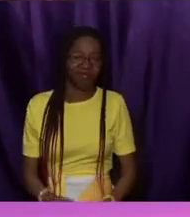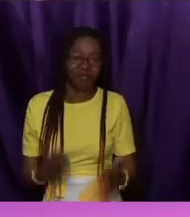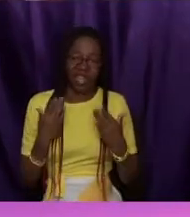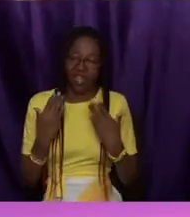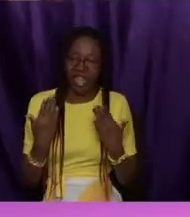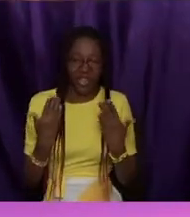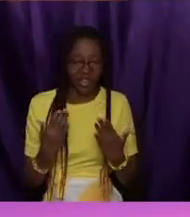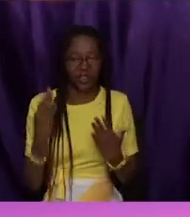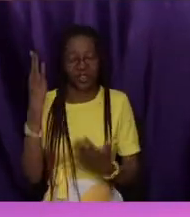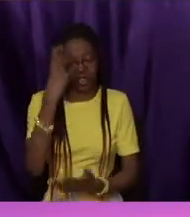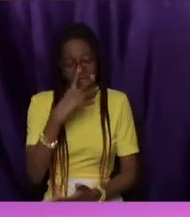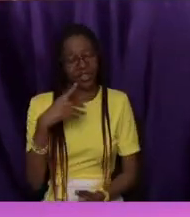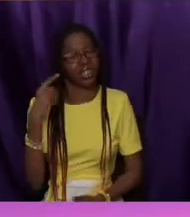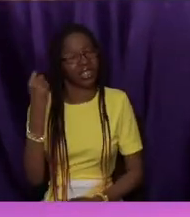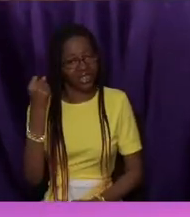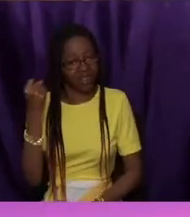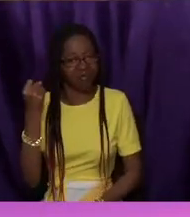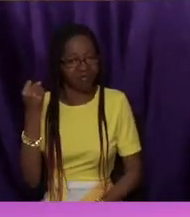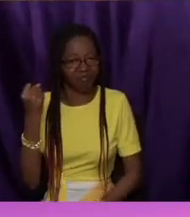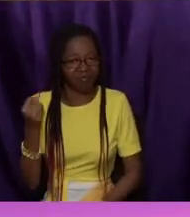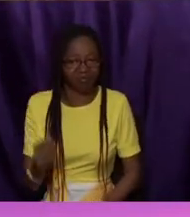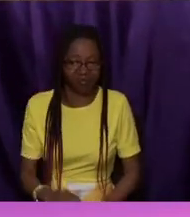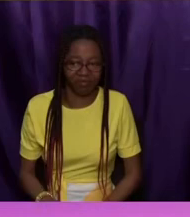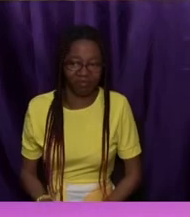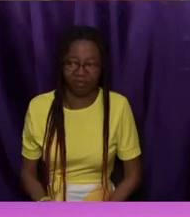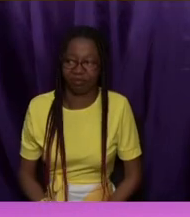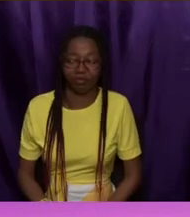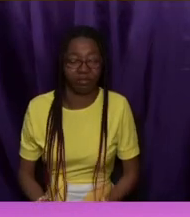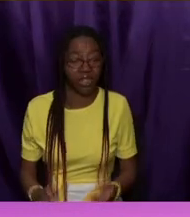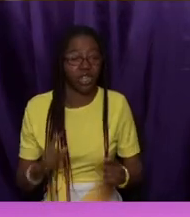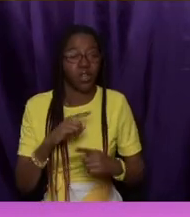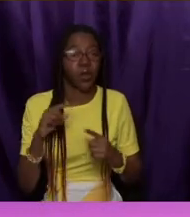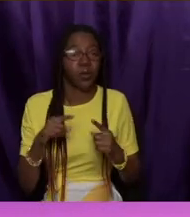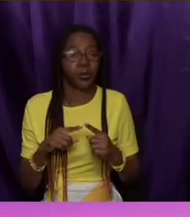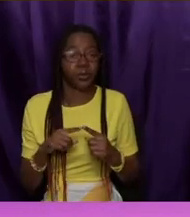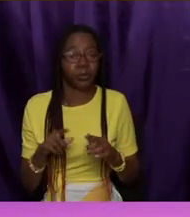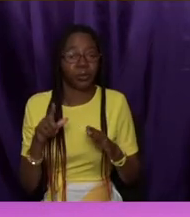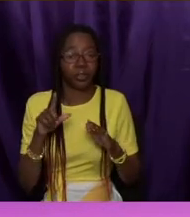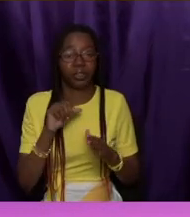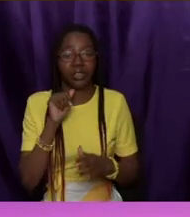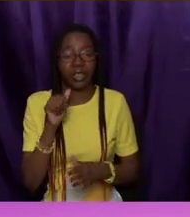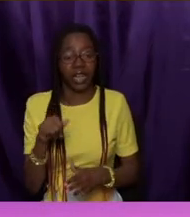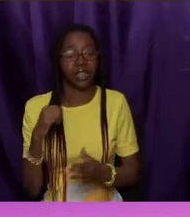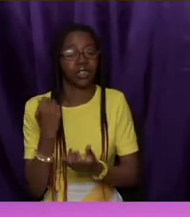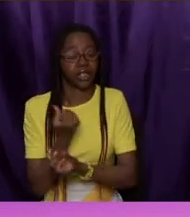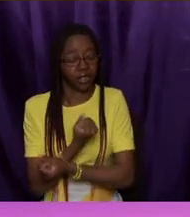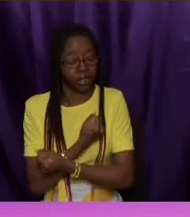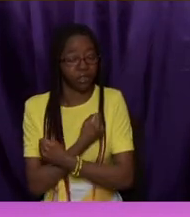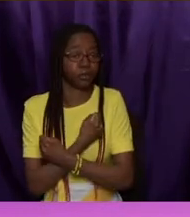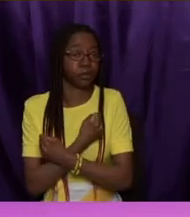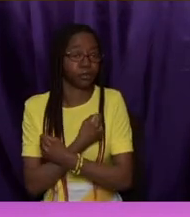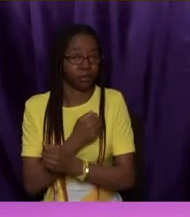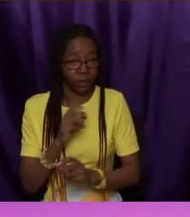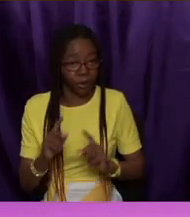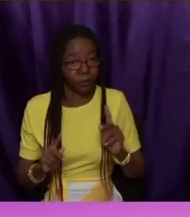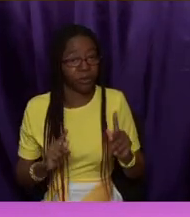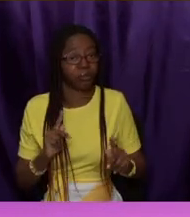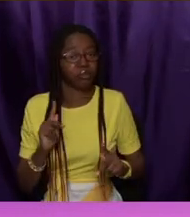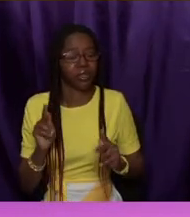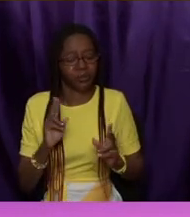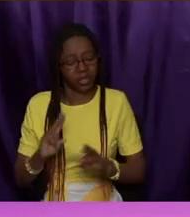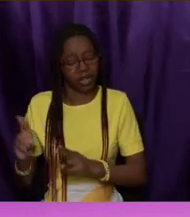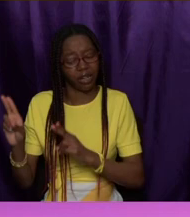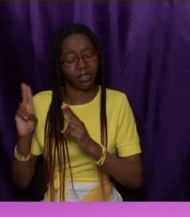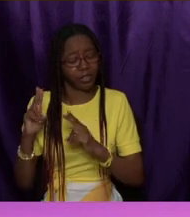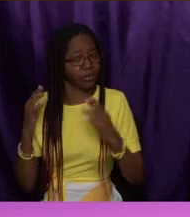Thank you for loving us when we were less than lovable. We honor you